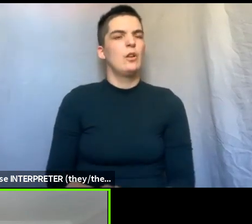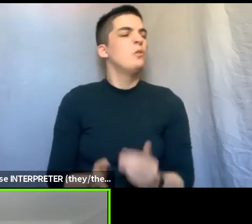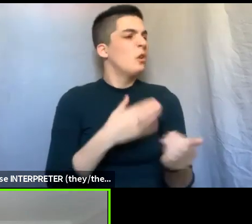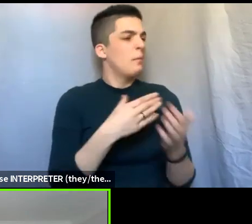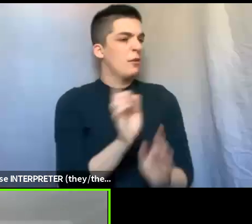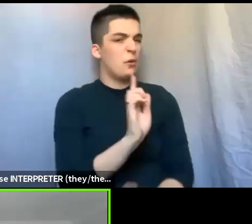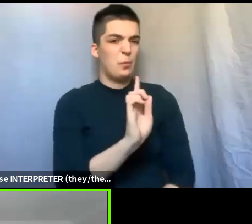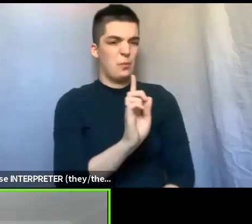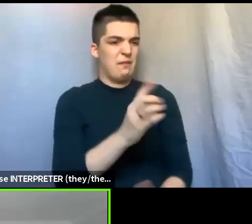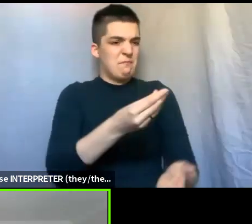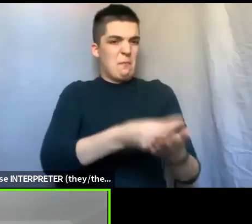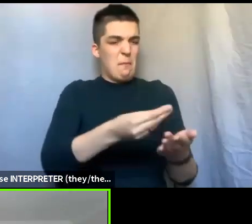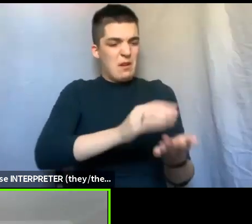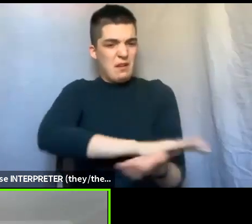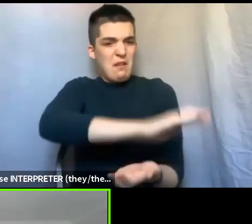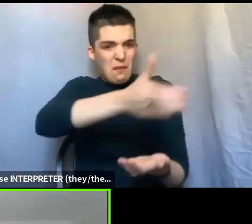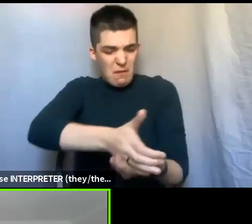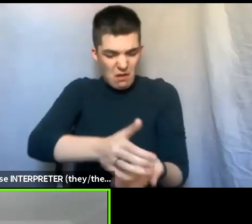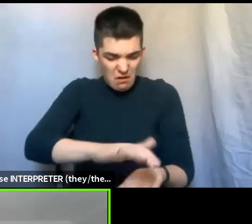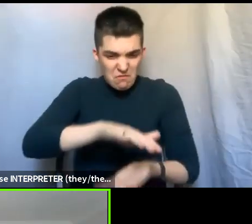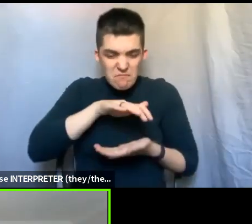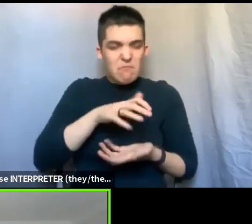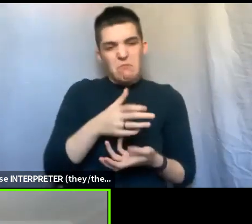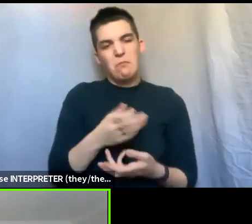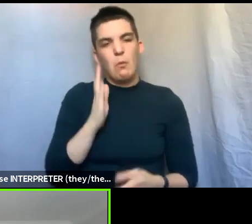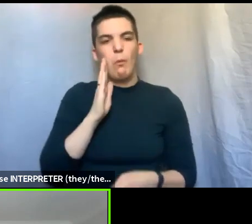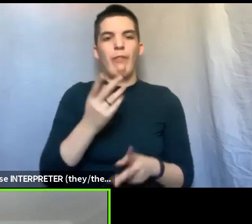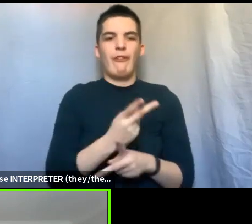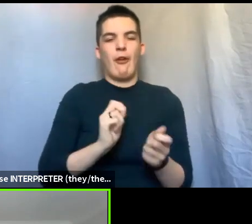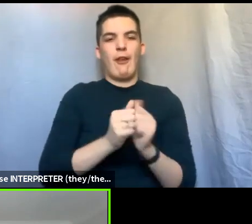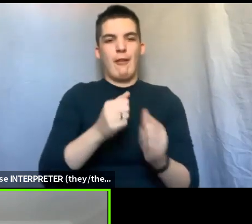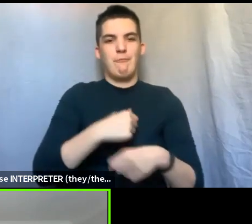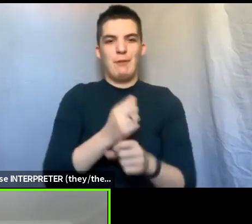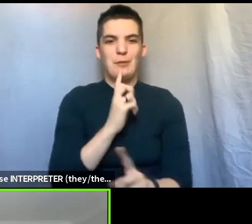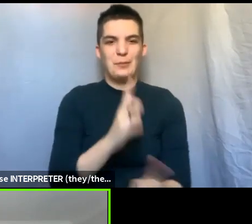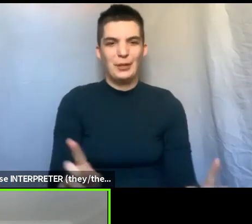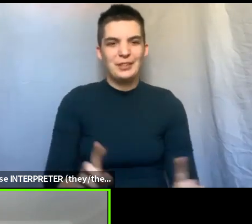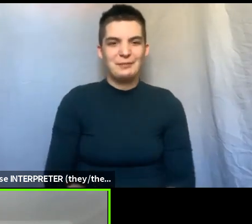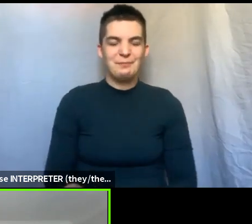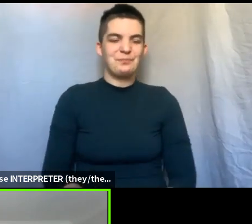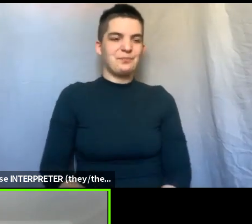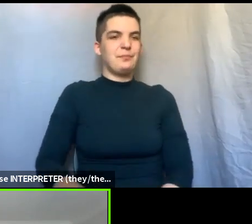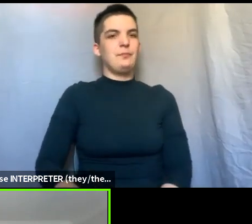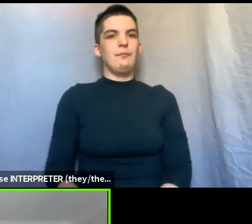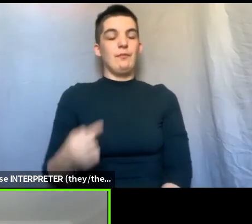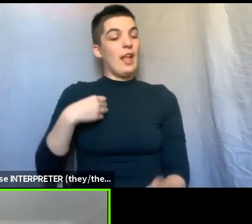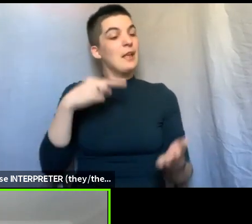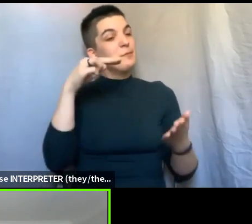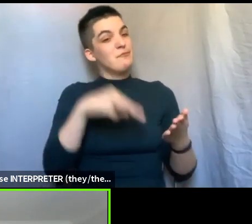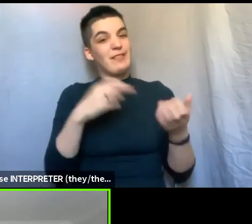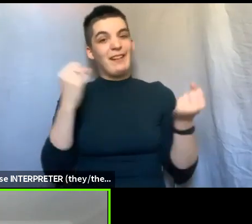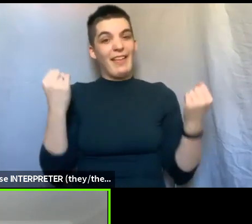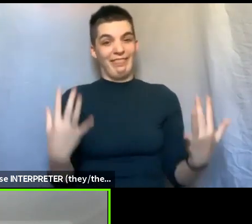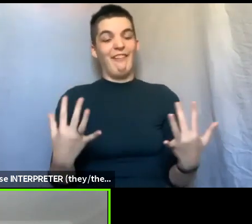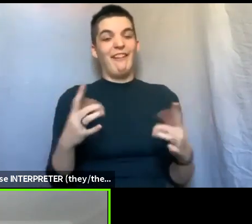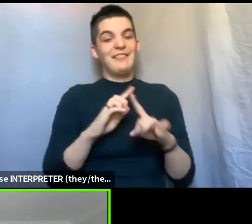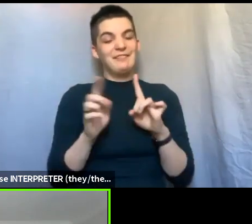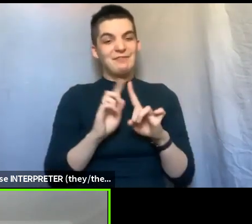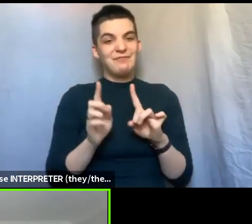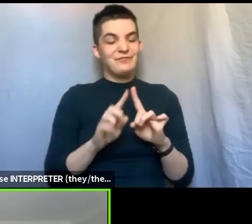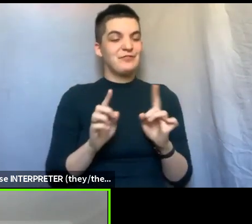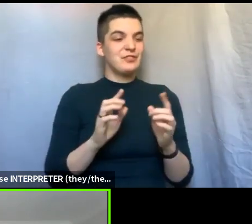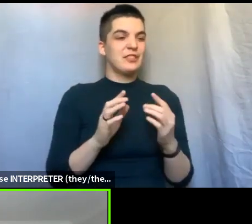much is in the coffers. Mm-hmm. I've been doing a lot of reading, like Annie suggested. I've been reading